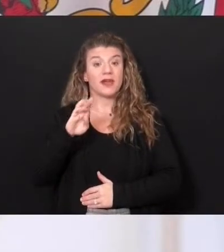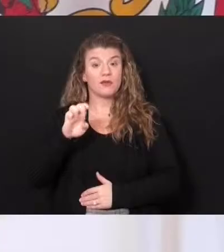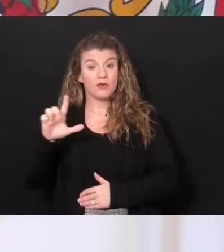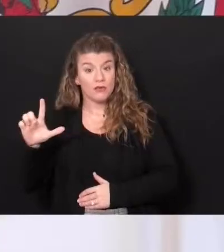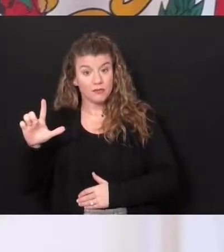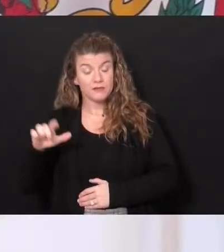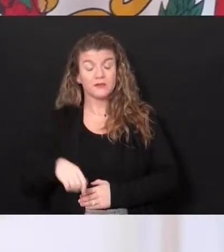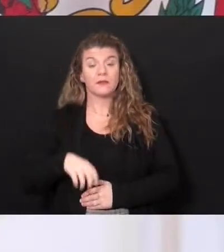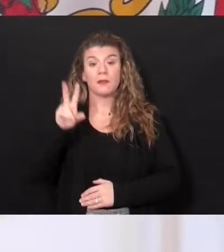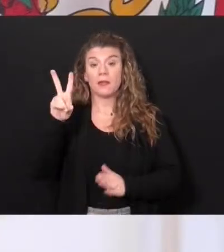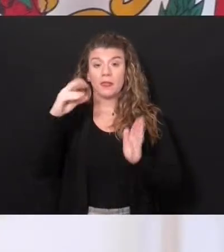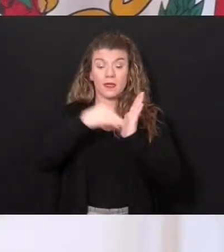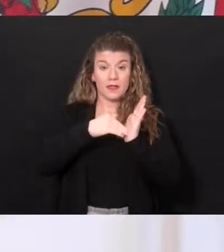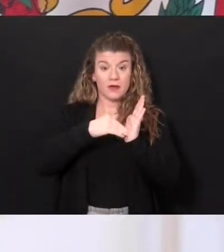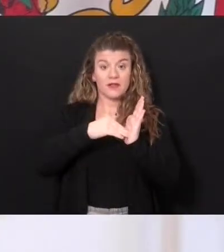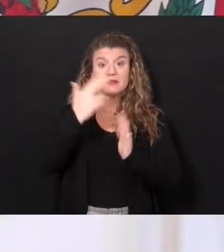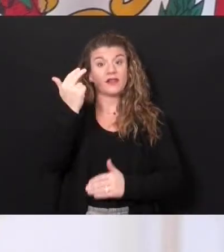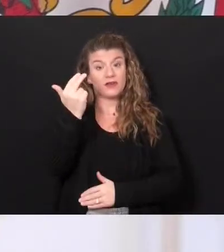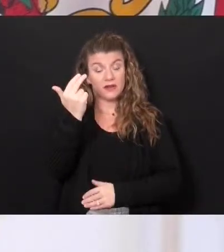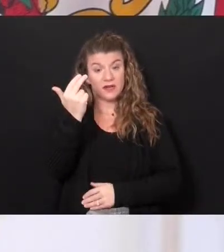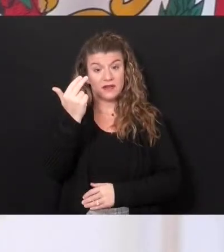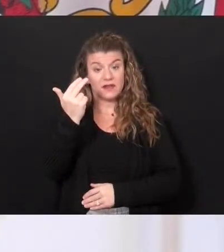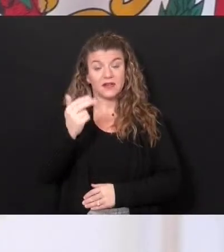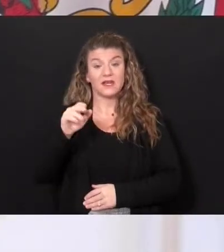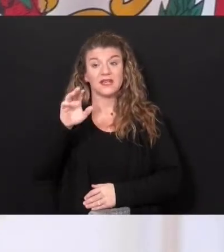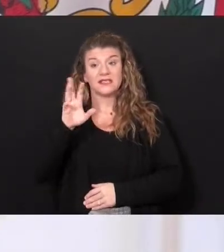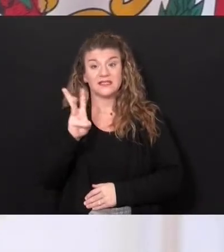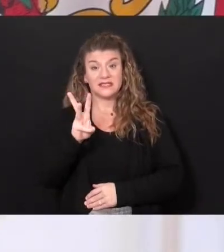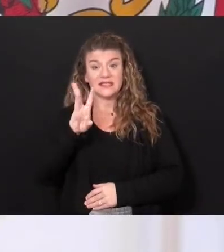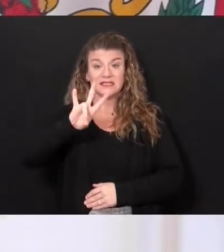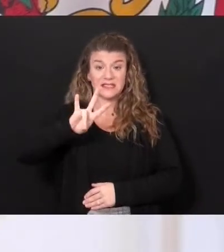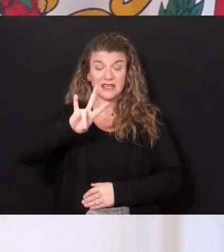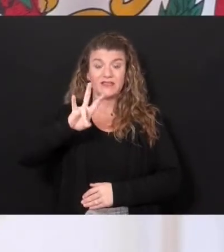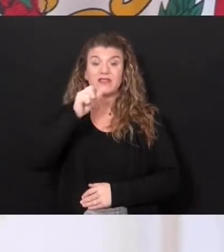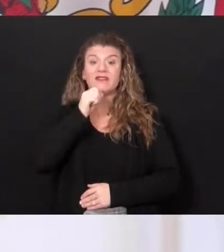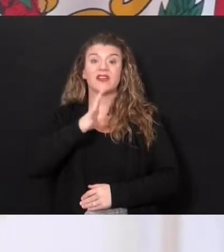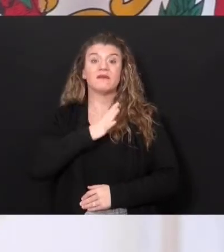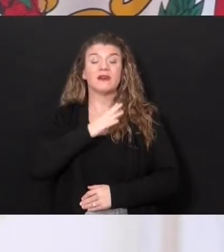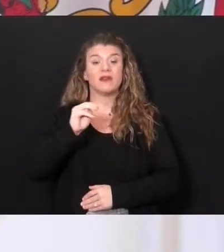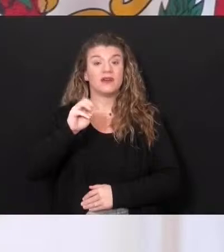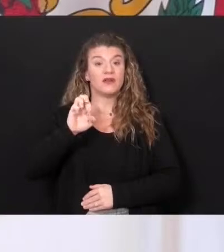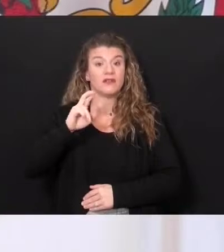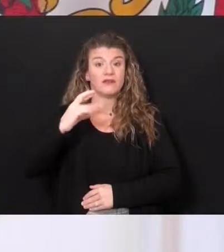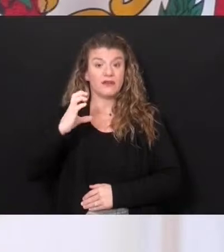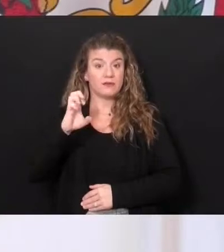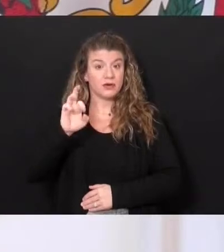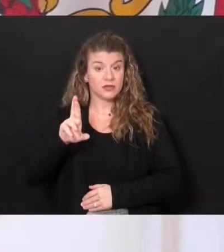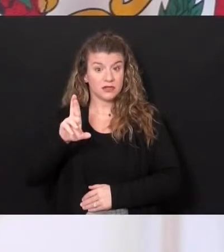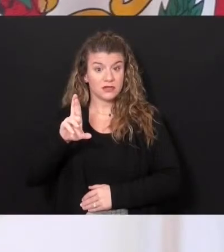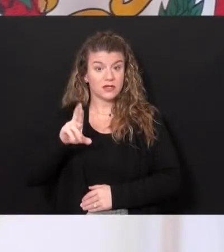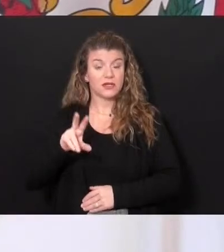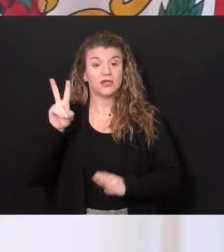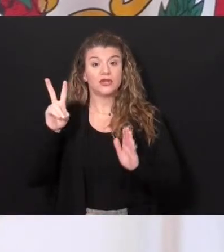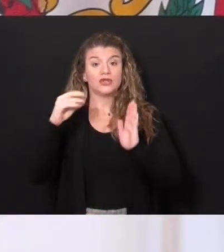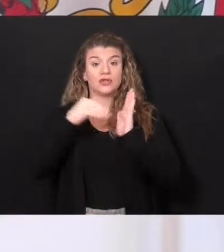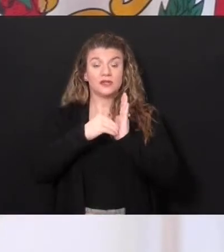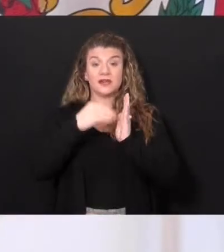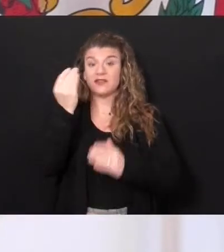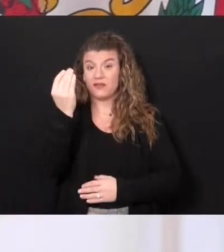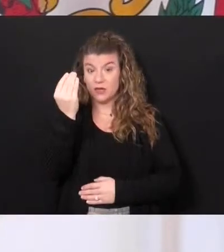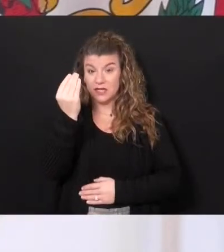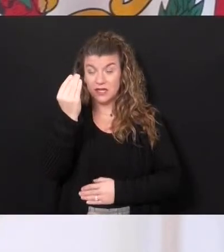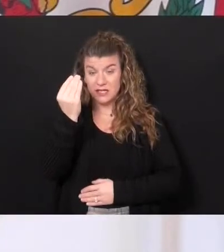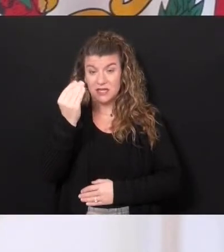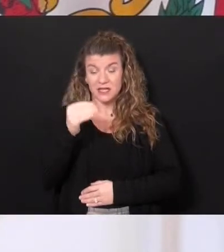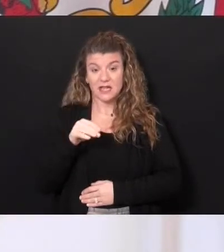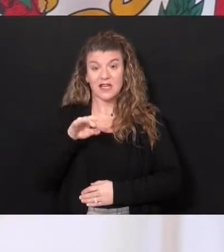County. The 2013 death, a 67-year-old female from Mercer County. The 2014